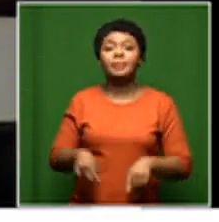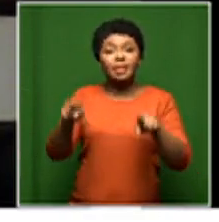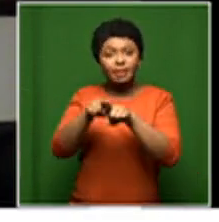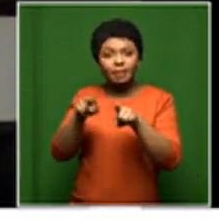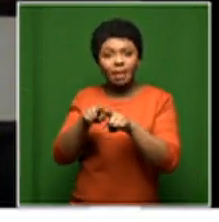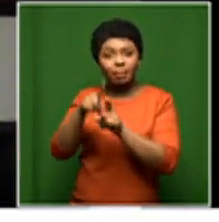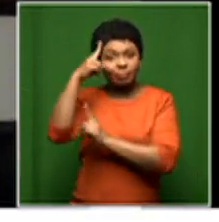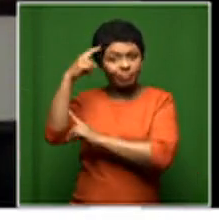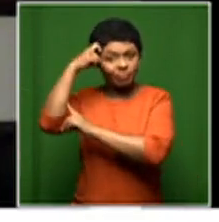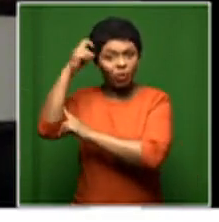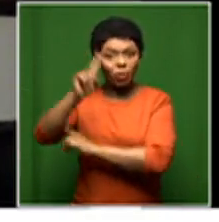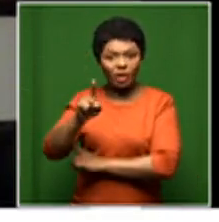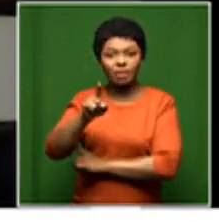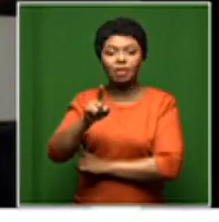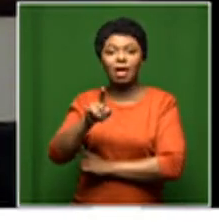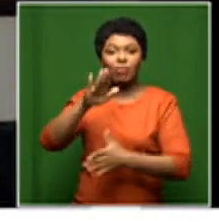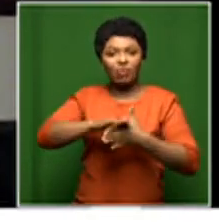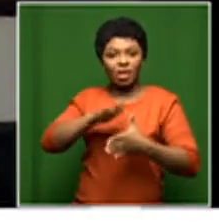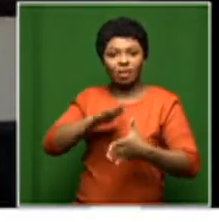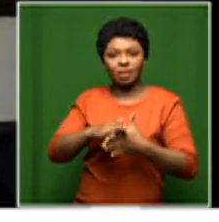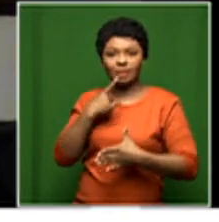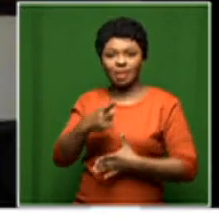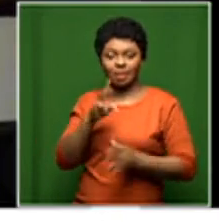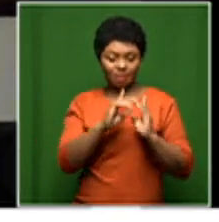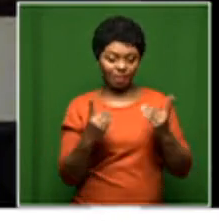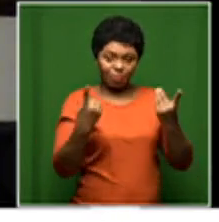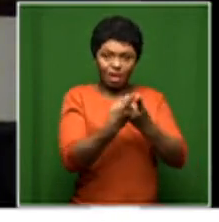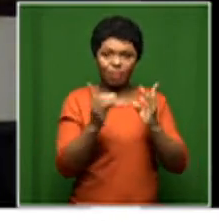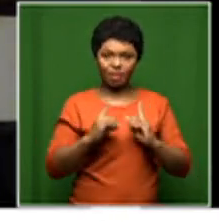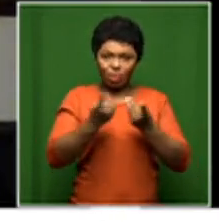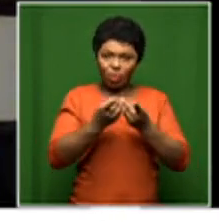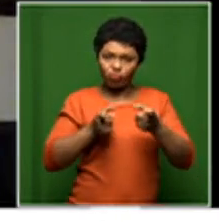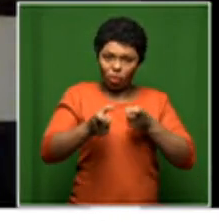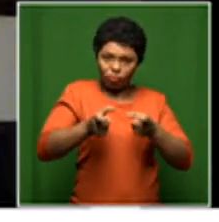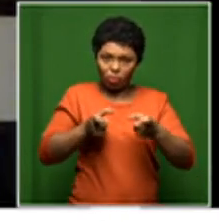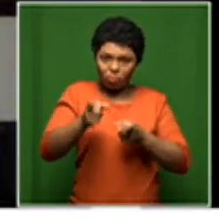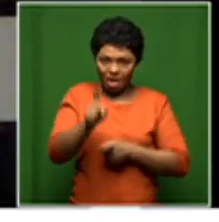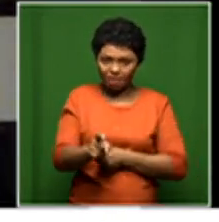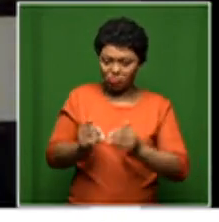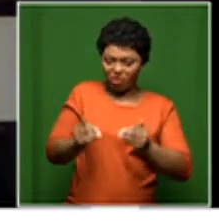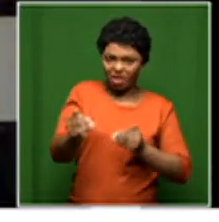bears noting that the reason we actually insisted on having a department that, that we control is so that there's no